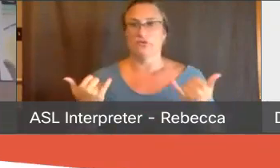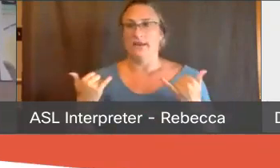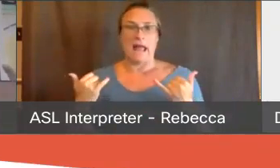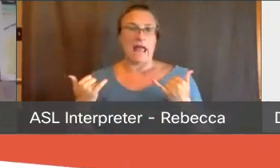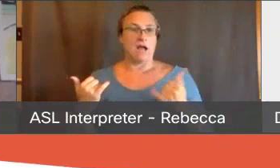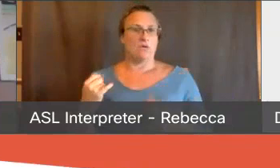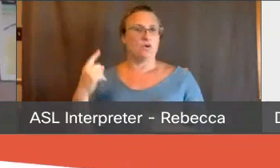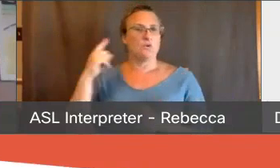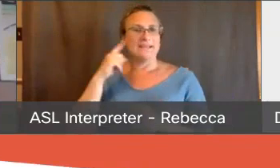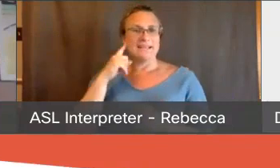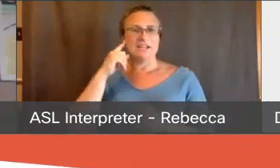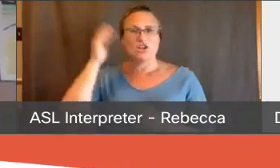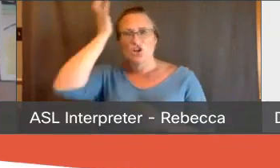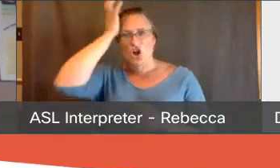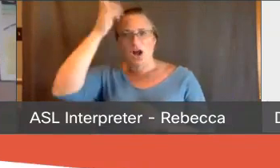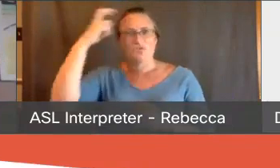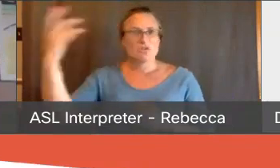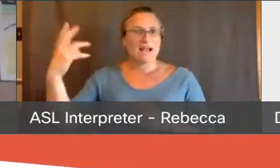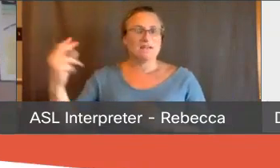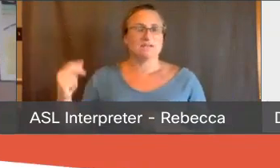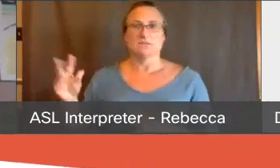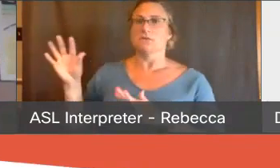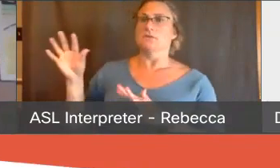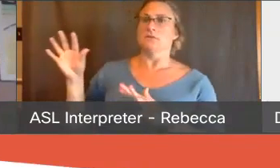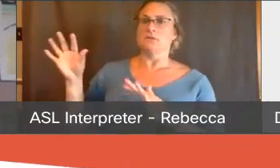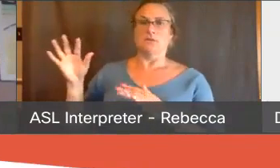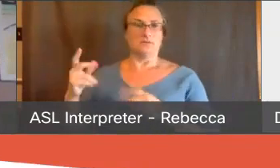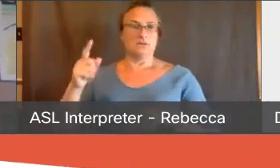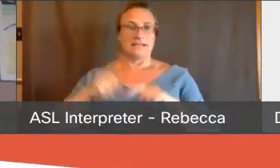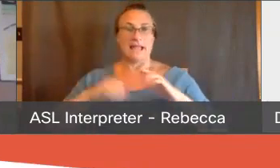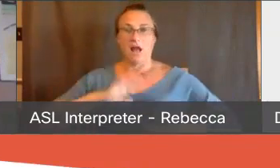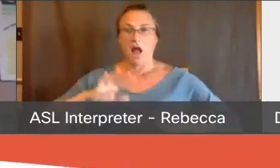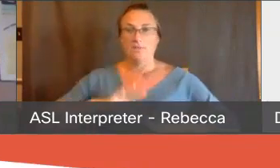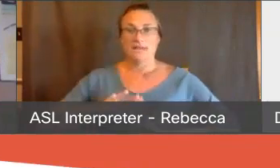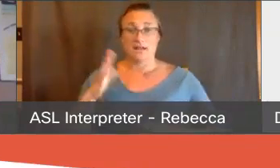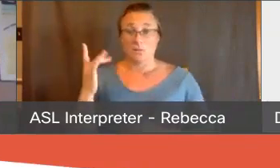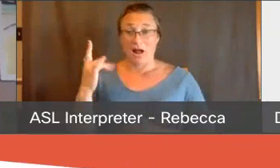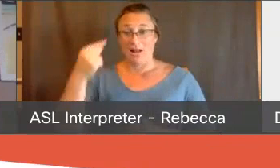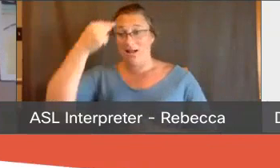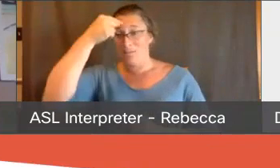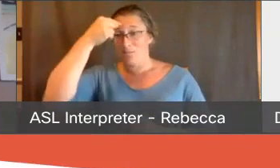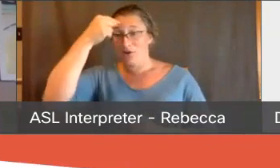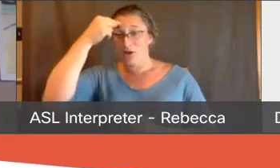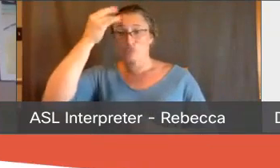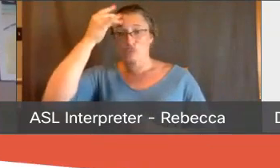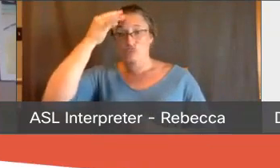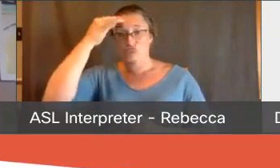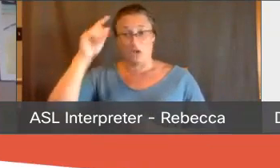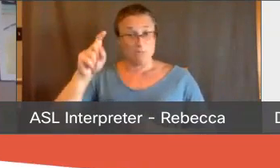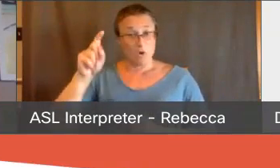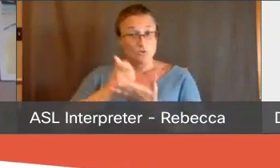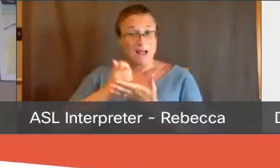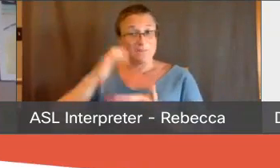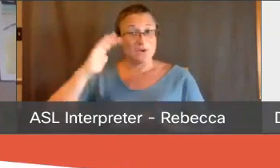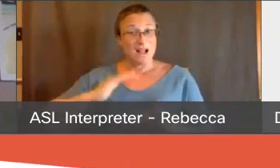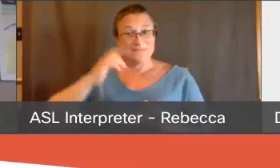hear the garbage truck outside and it puts you on edge and you just can't calm down because the front part of your brain, the smart part, the part that would help you calm down, is